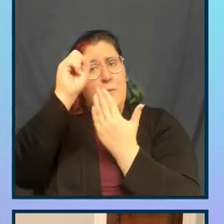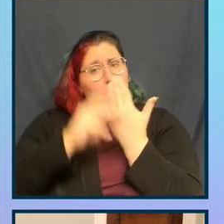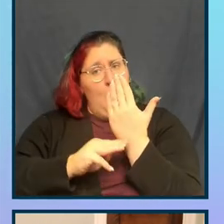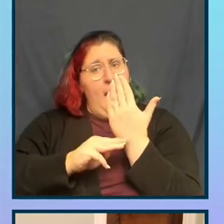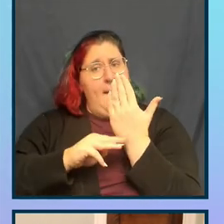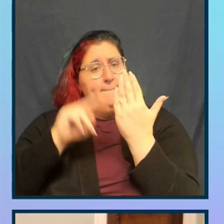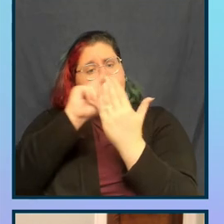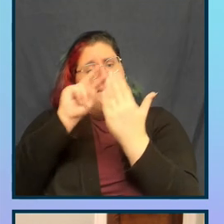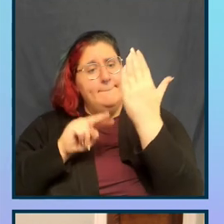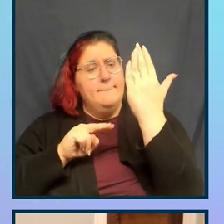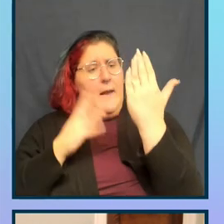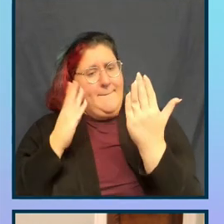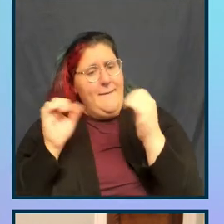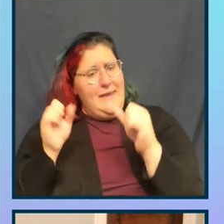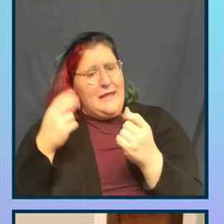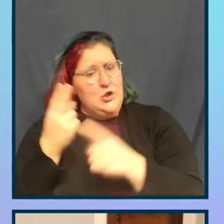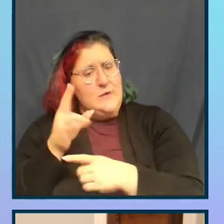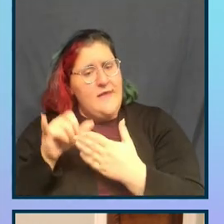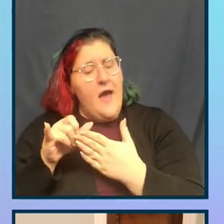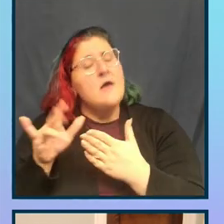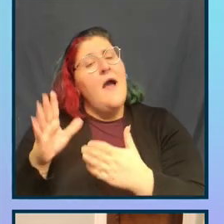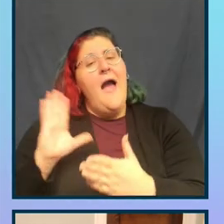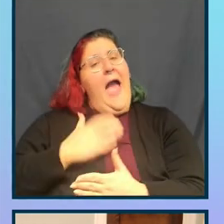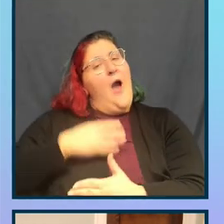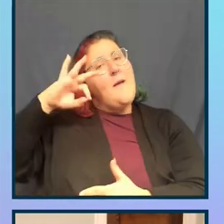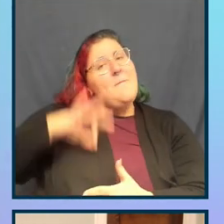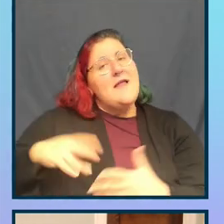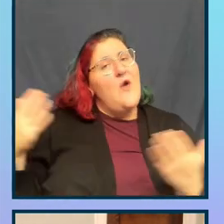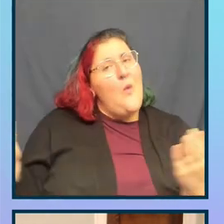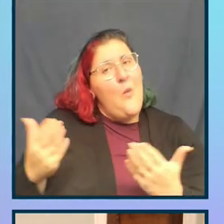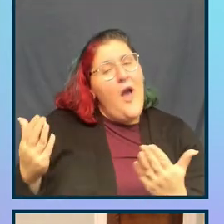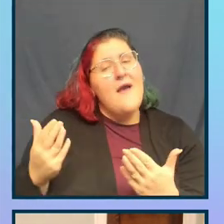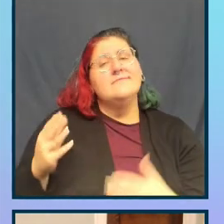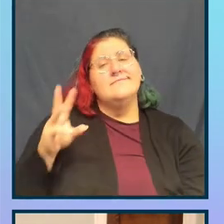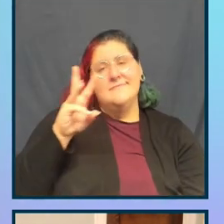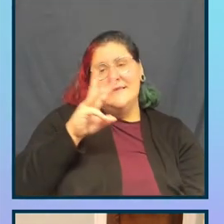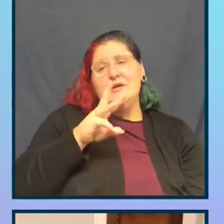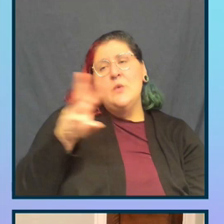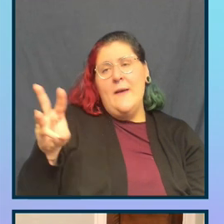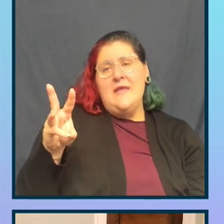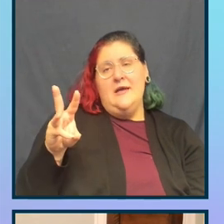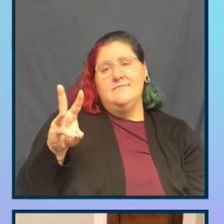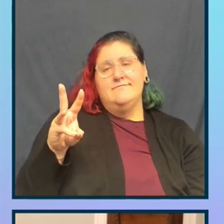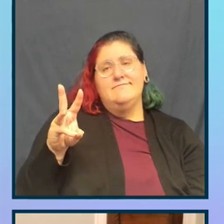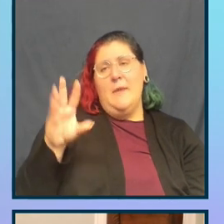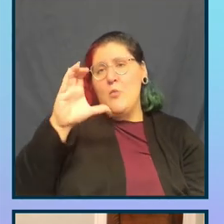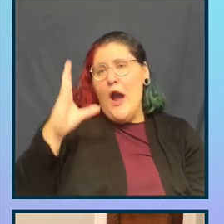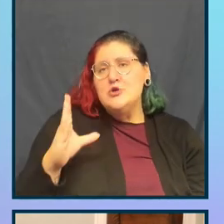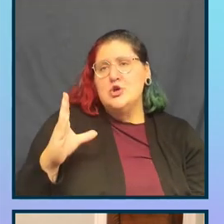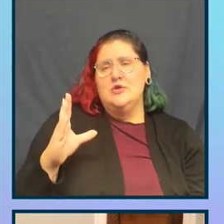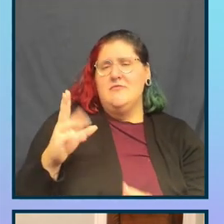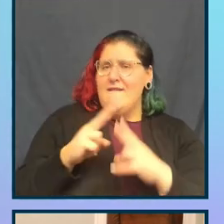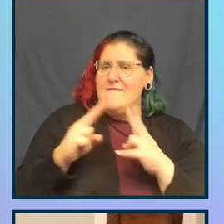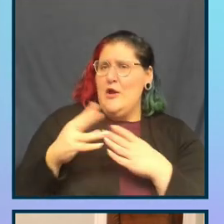flexible. This HTML on the left side of my screen can be made usable in a web browser. You